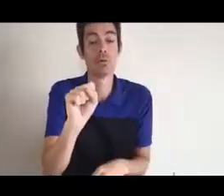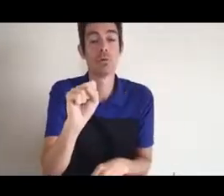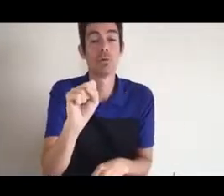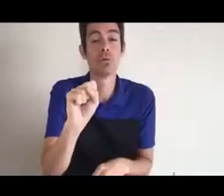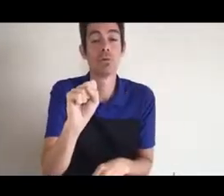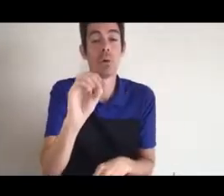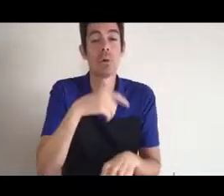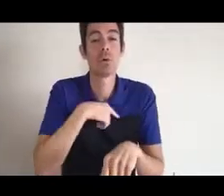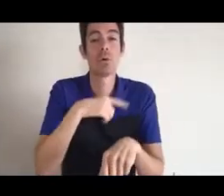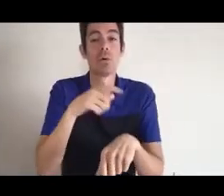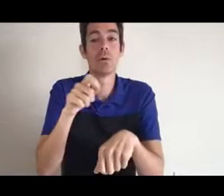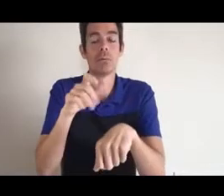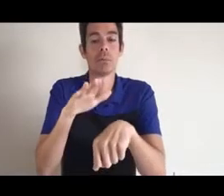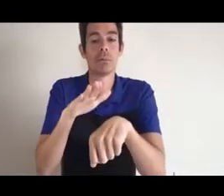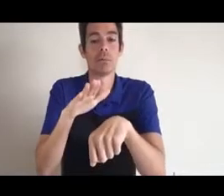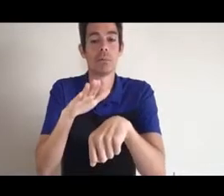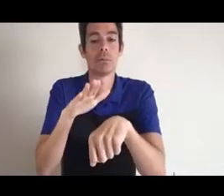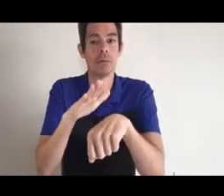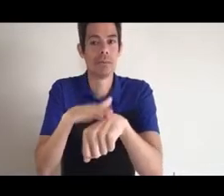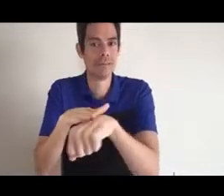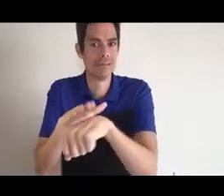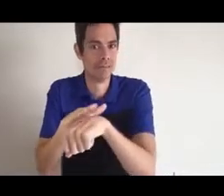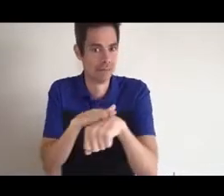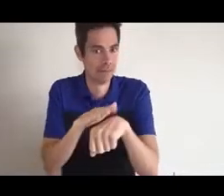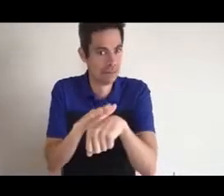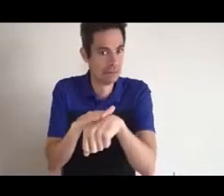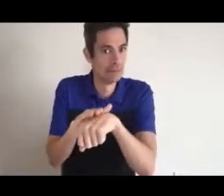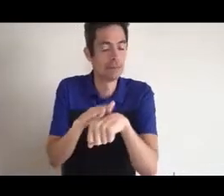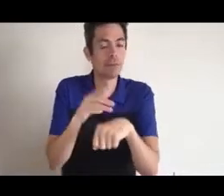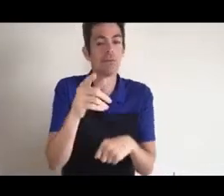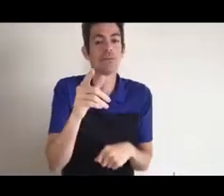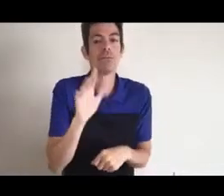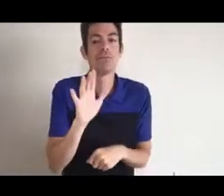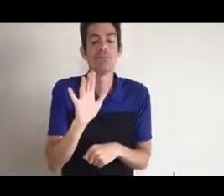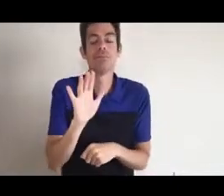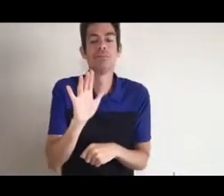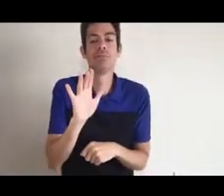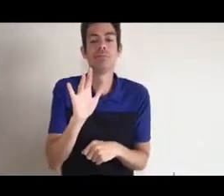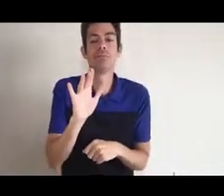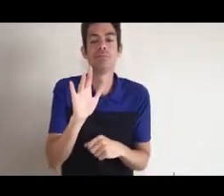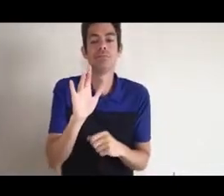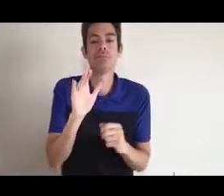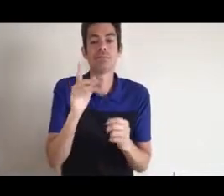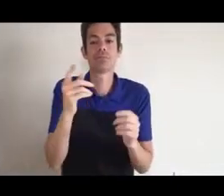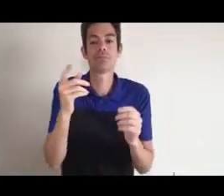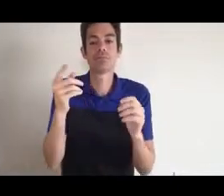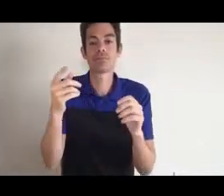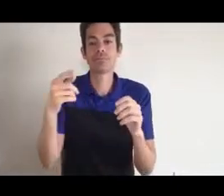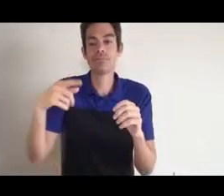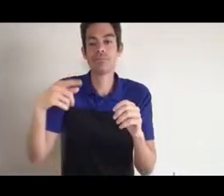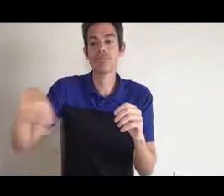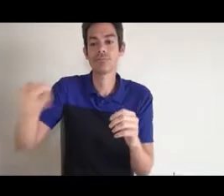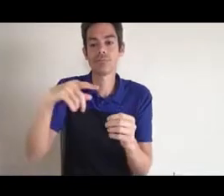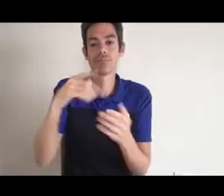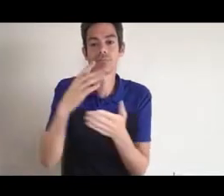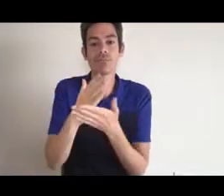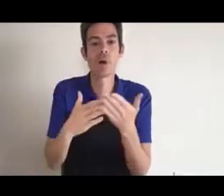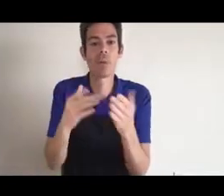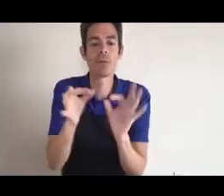The focal point is what's important. So I want to caution you